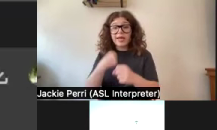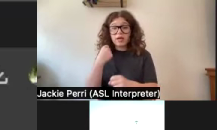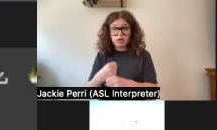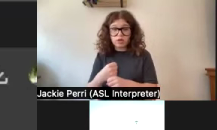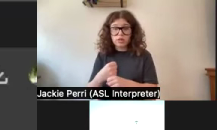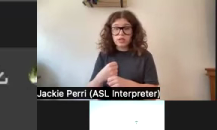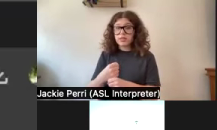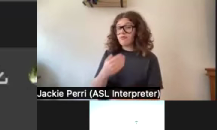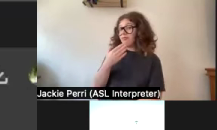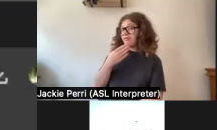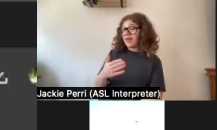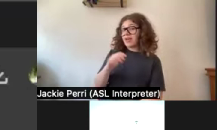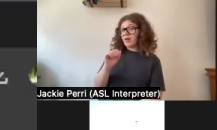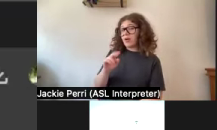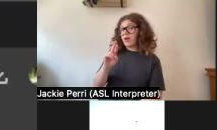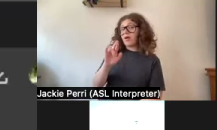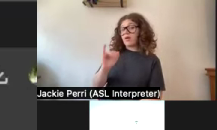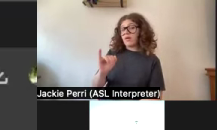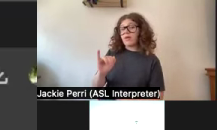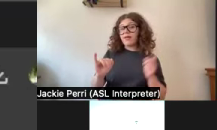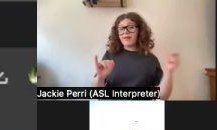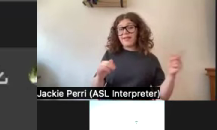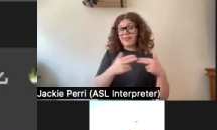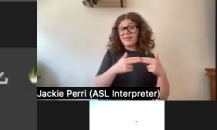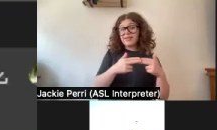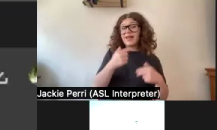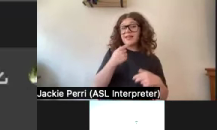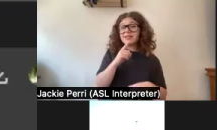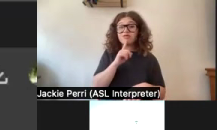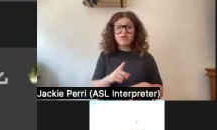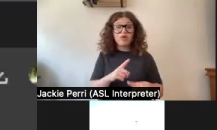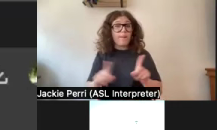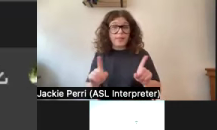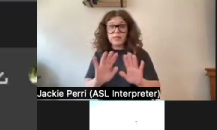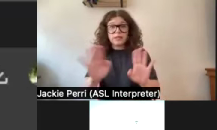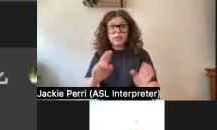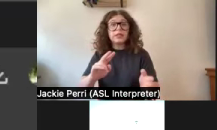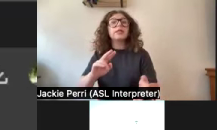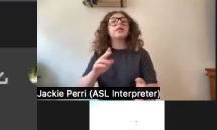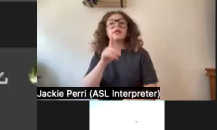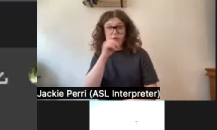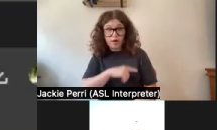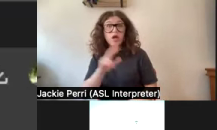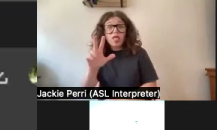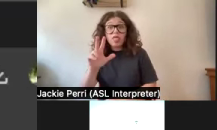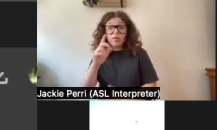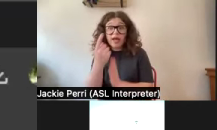Thank you, Audi. And I'm sorry, the slide says true, but it is false. Yes, it's a 3-hour education.